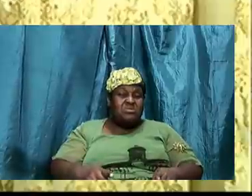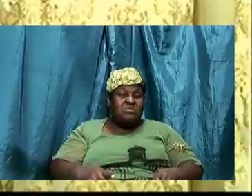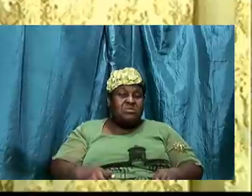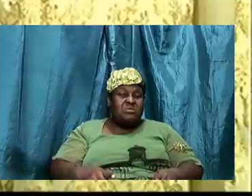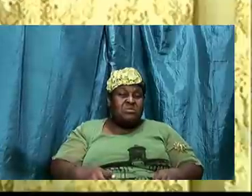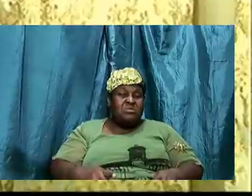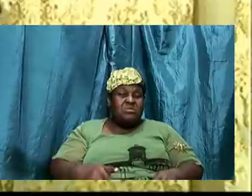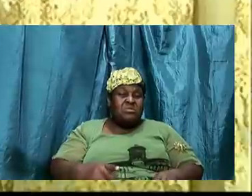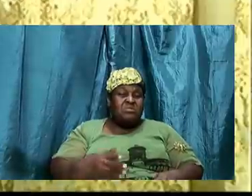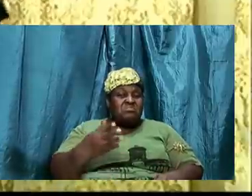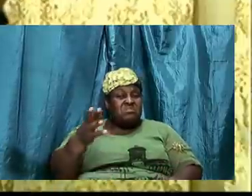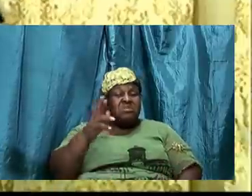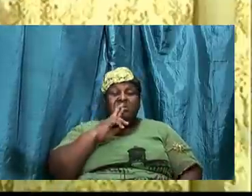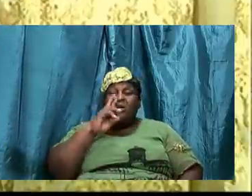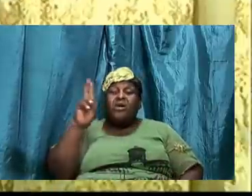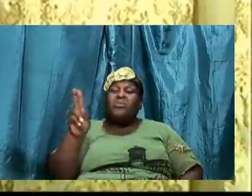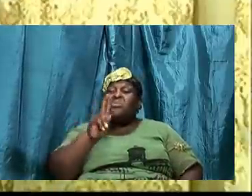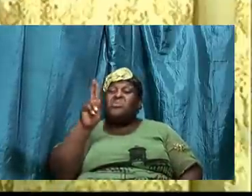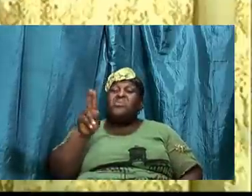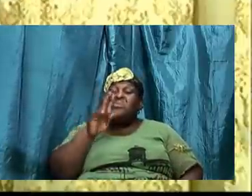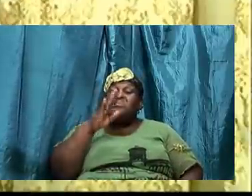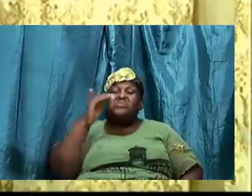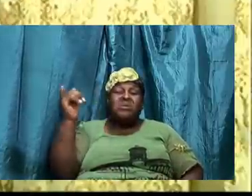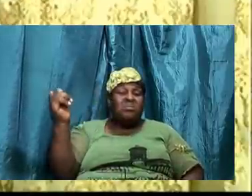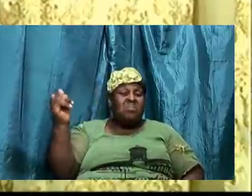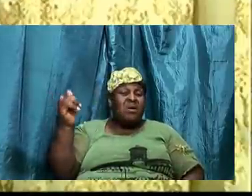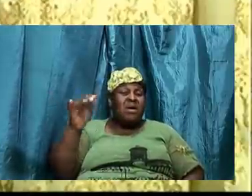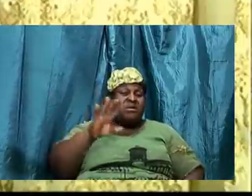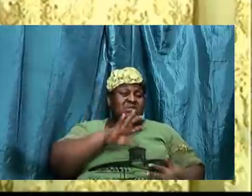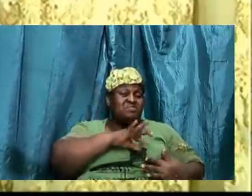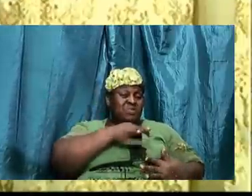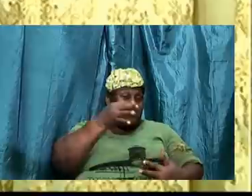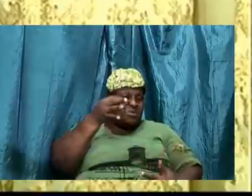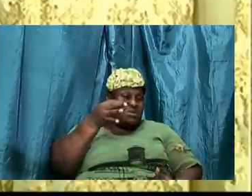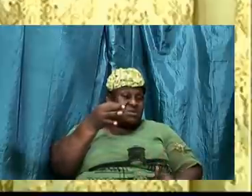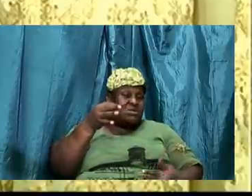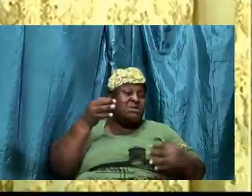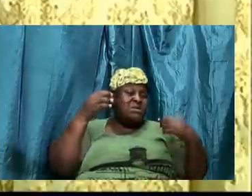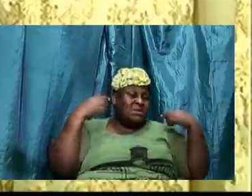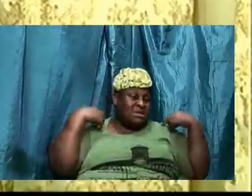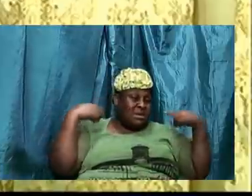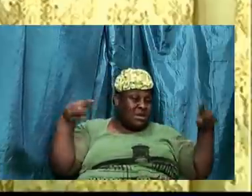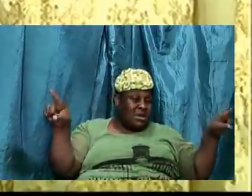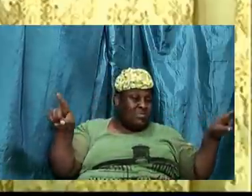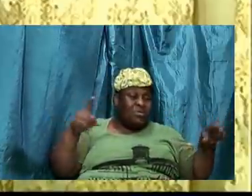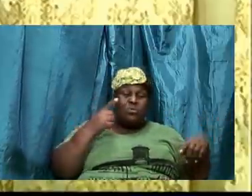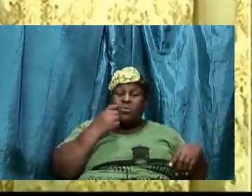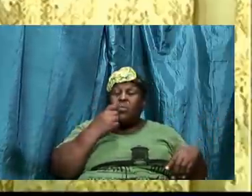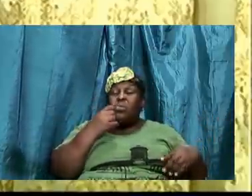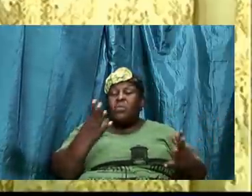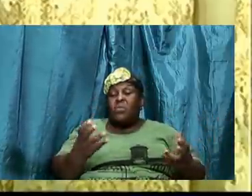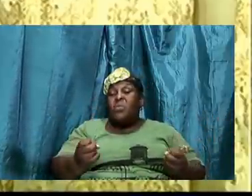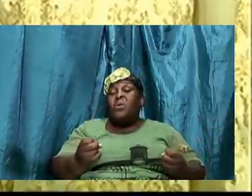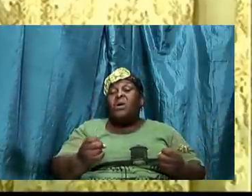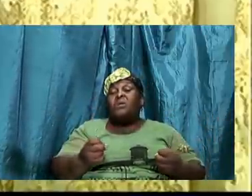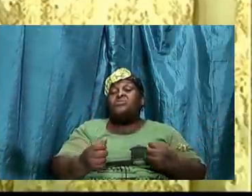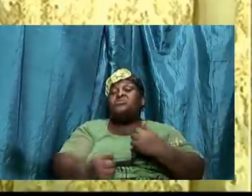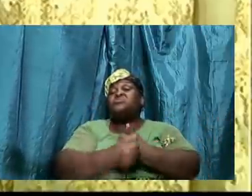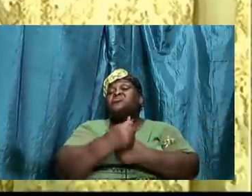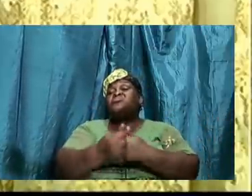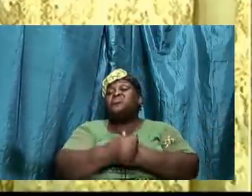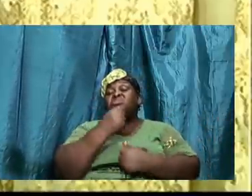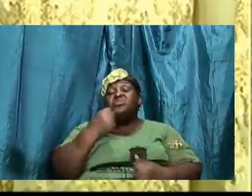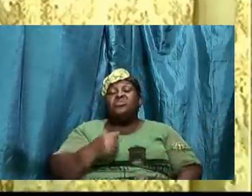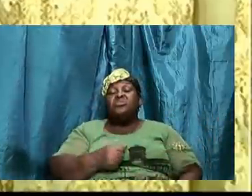wickedness. They are influenced by spirits who want to destroy you. Don't think that it is the